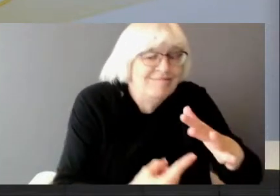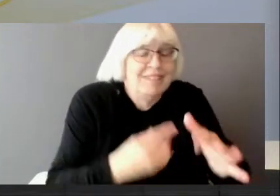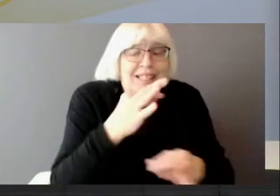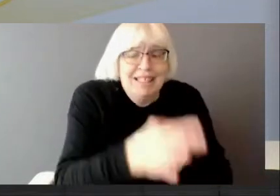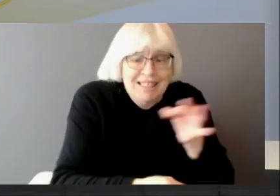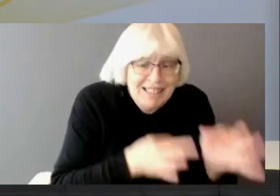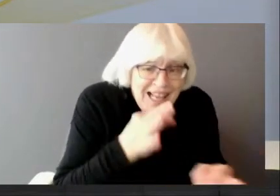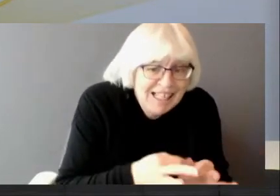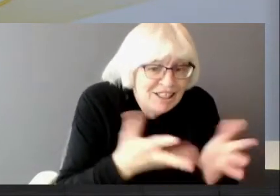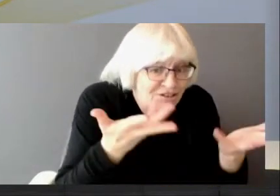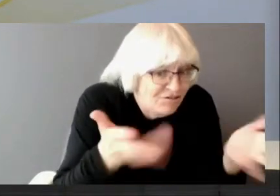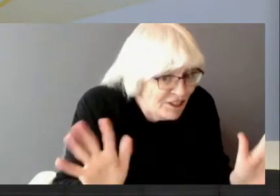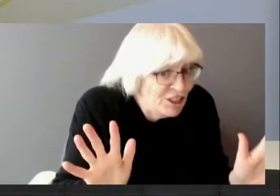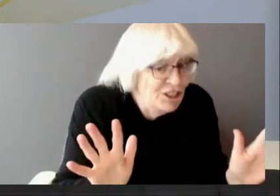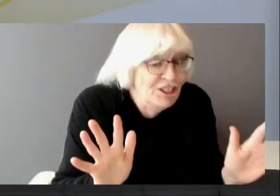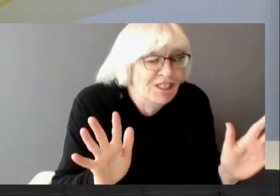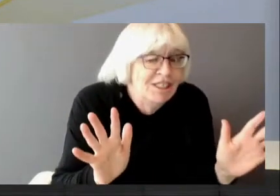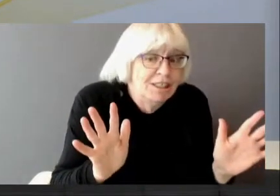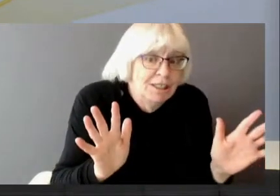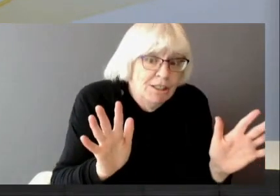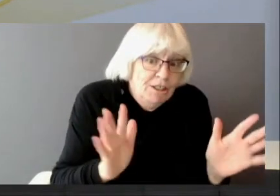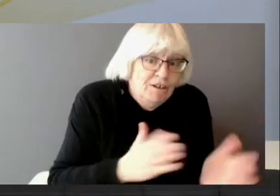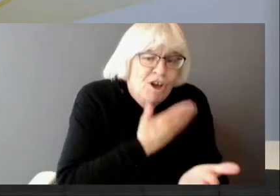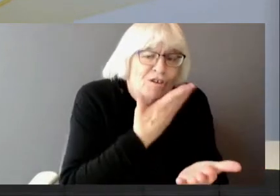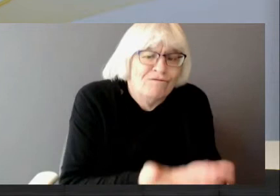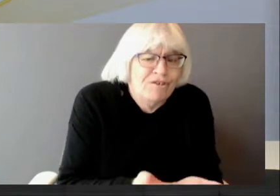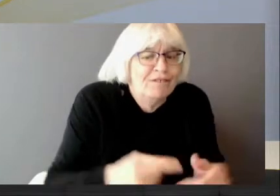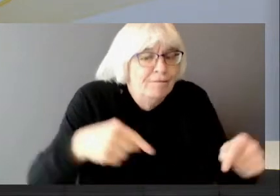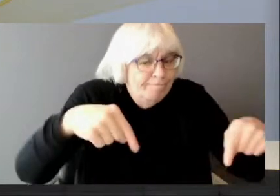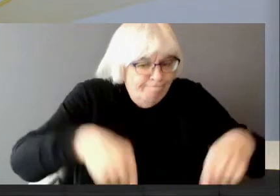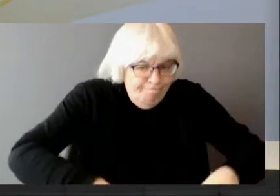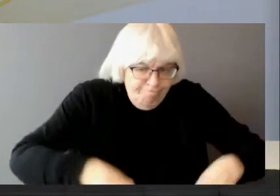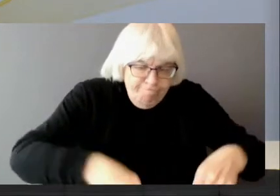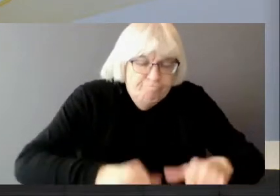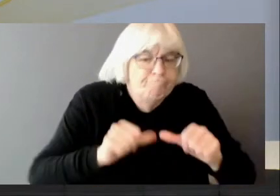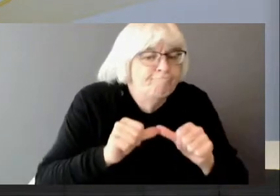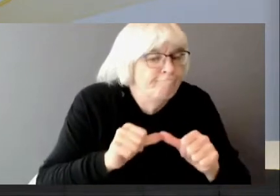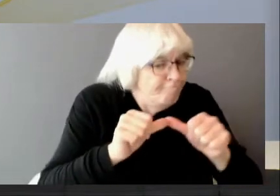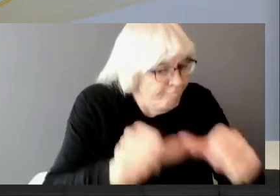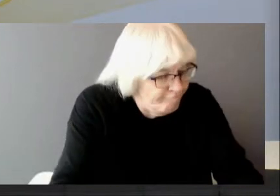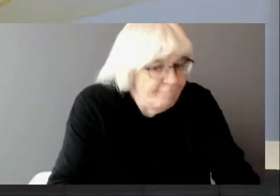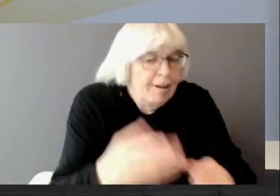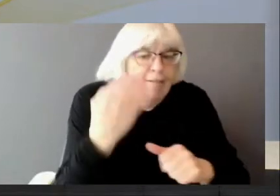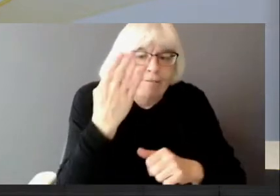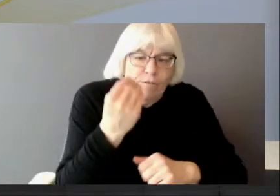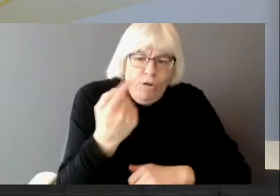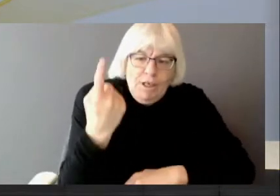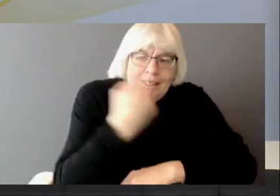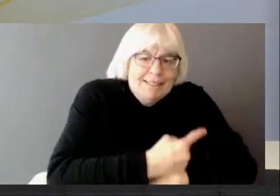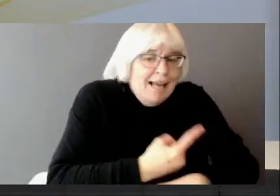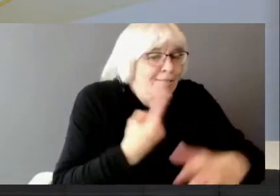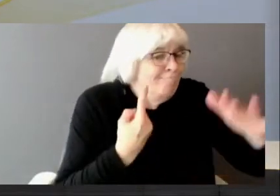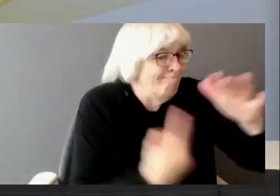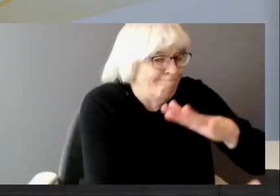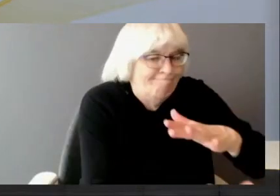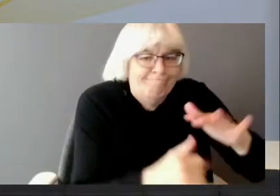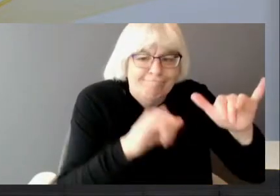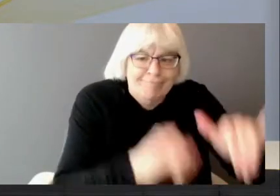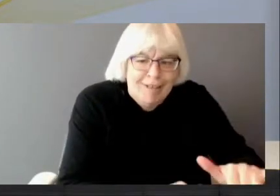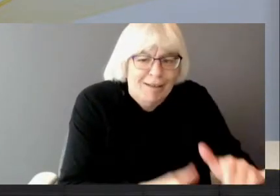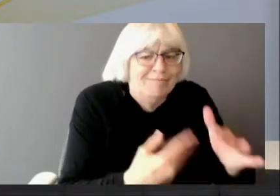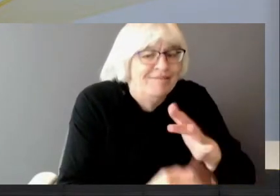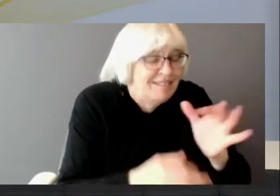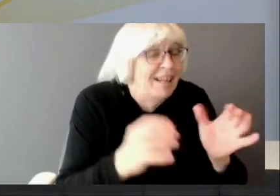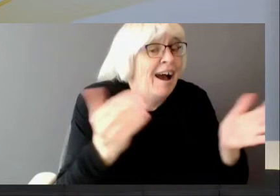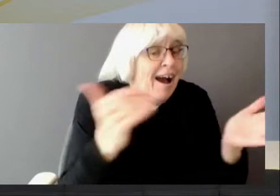to self-isolate for 14 days upon arrival in our province, and there are testing requirements as well.